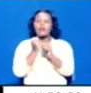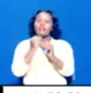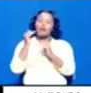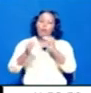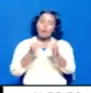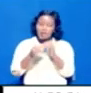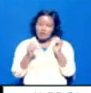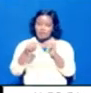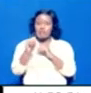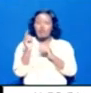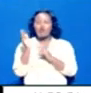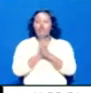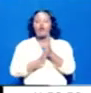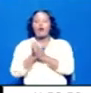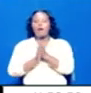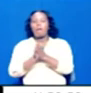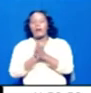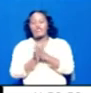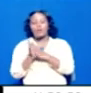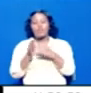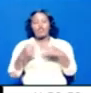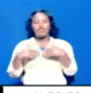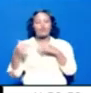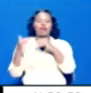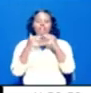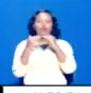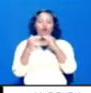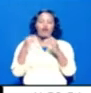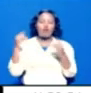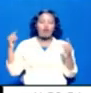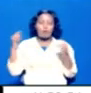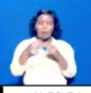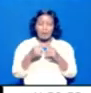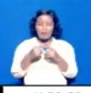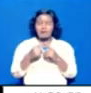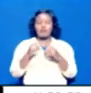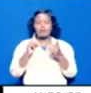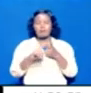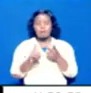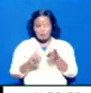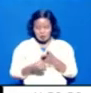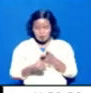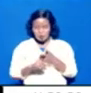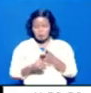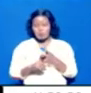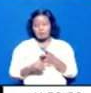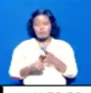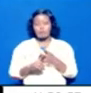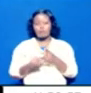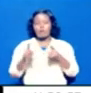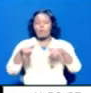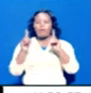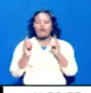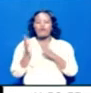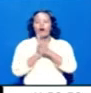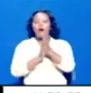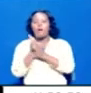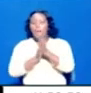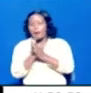see equality of purpose within the country, your passion to see